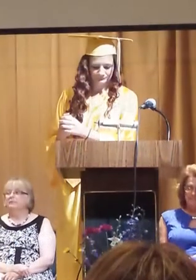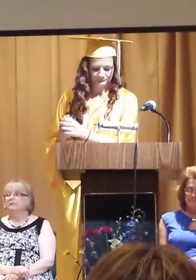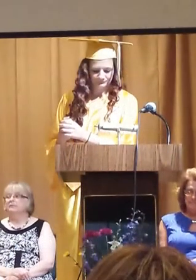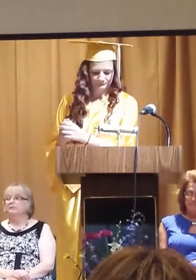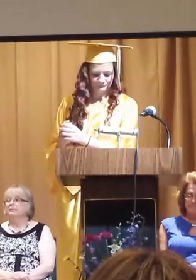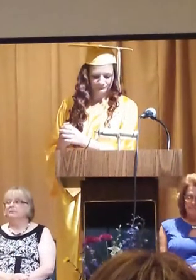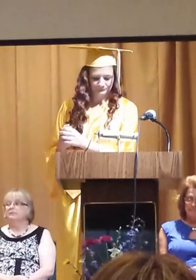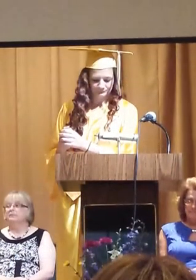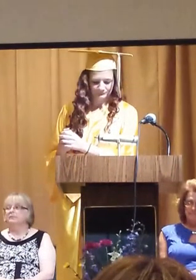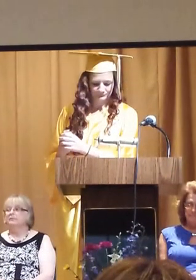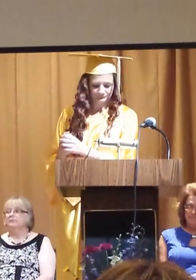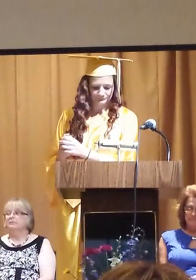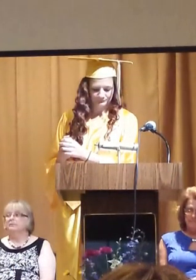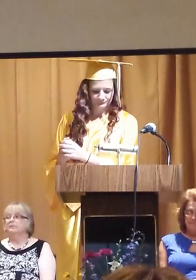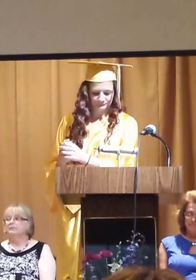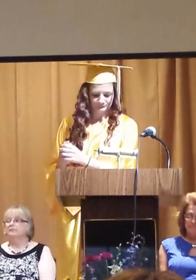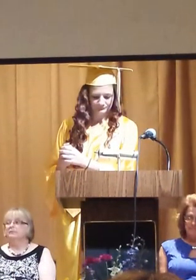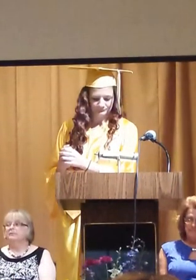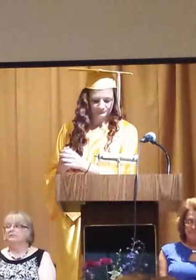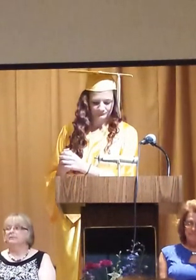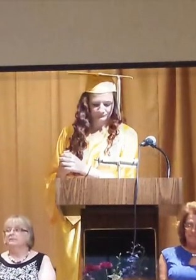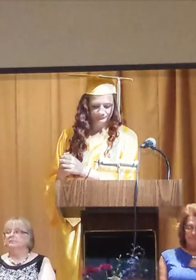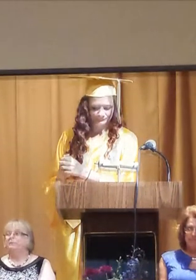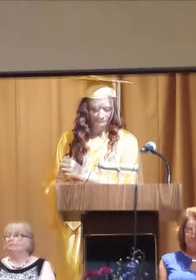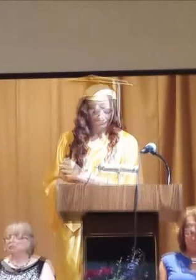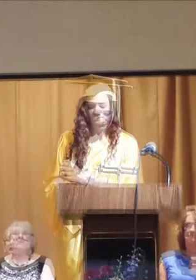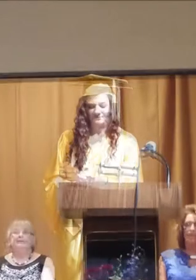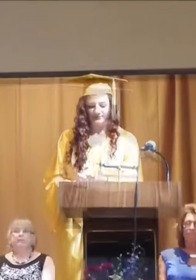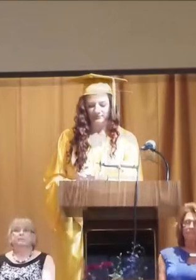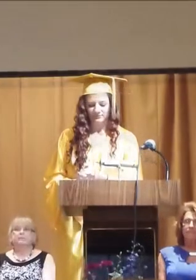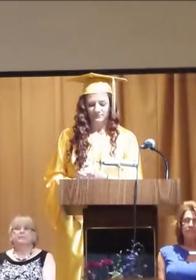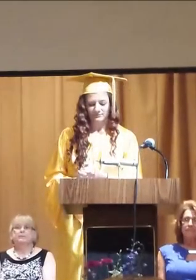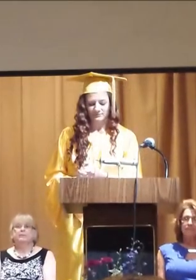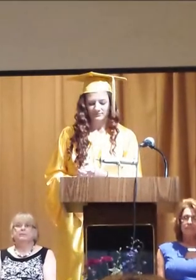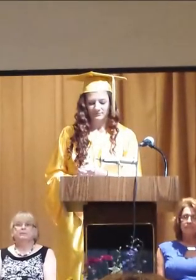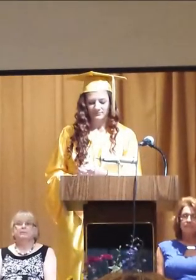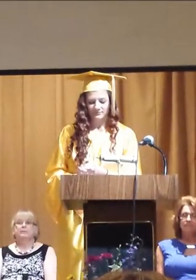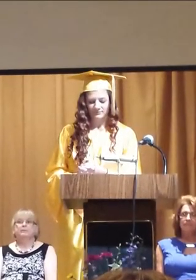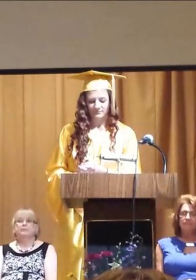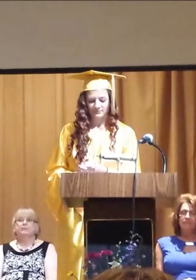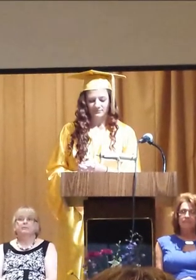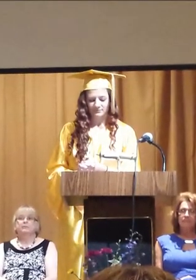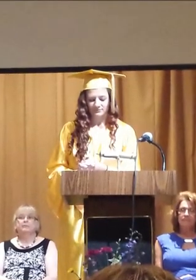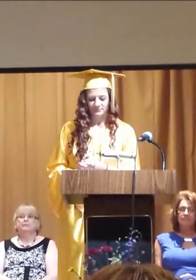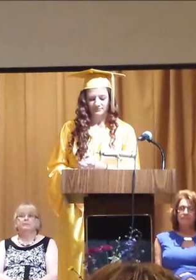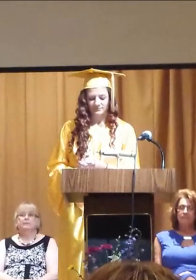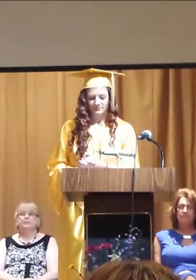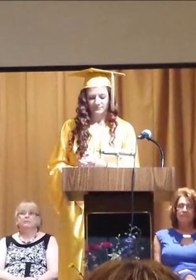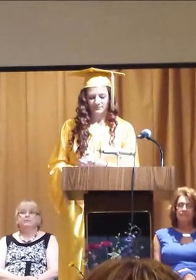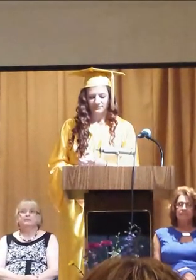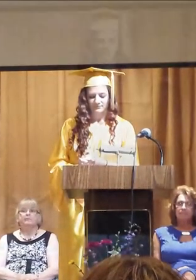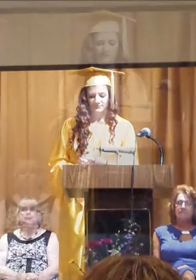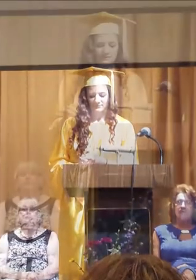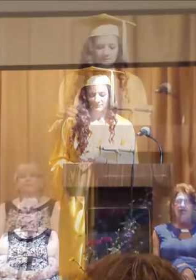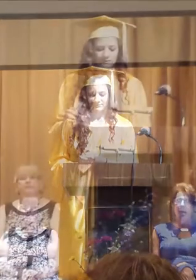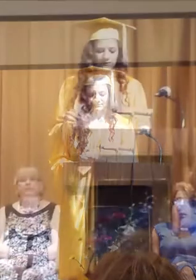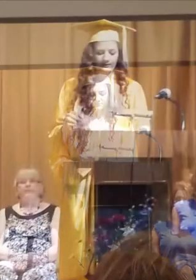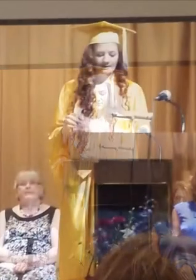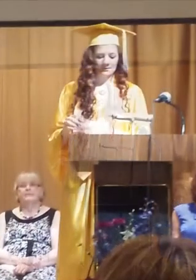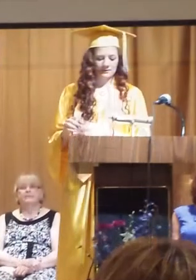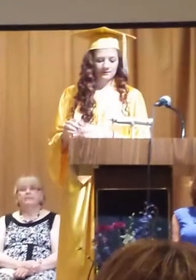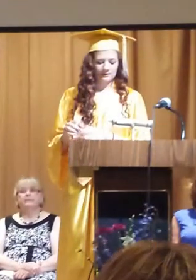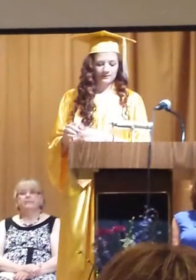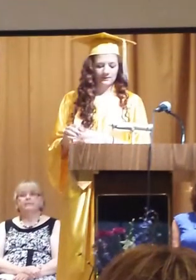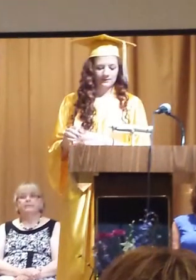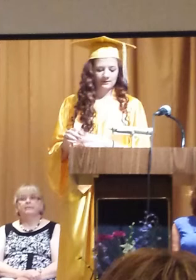When You Look Back And See How Far We've Come It Was Our Time To Shine